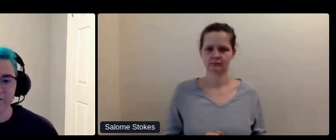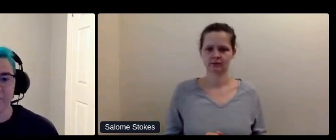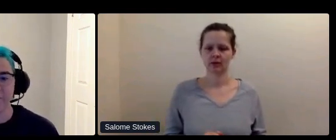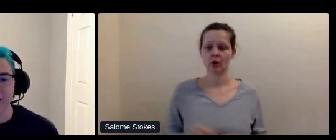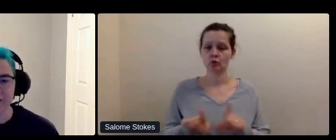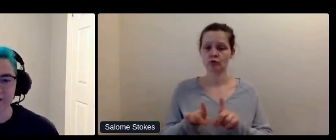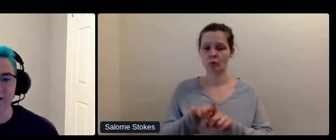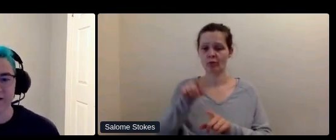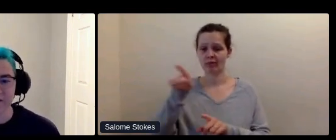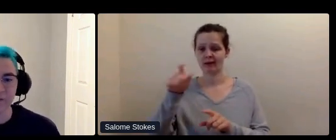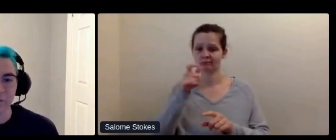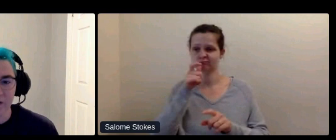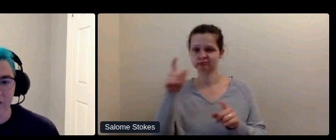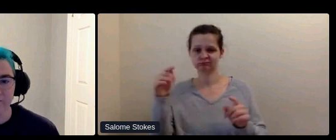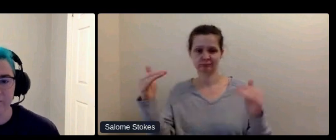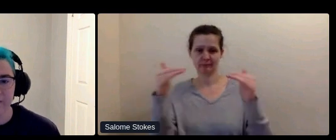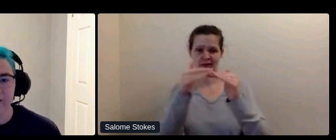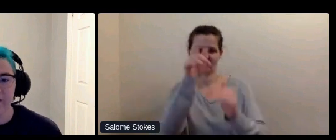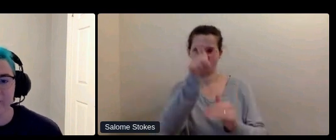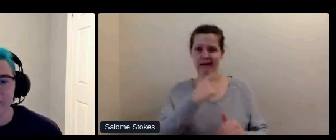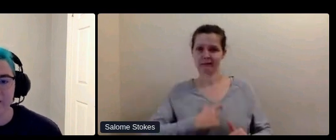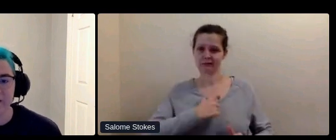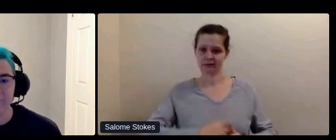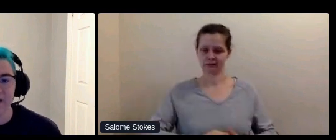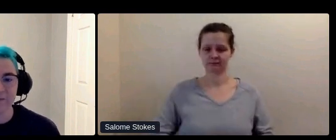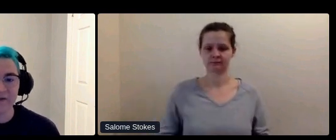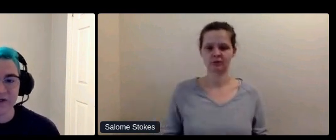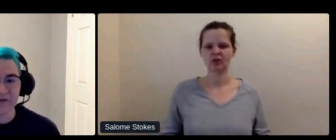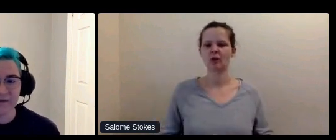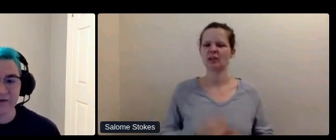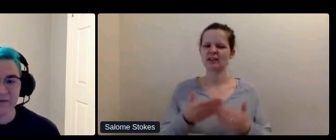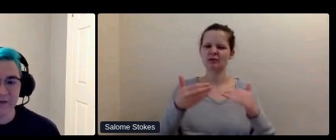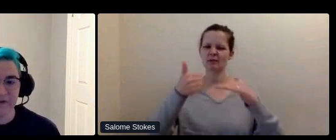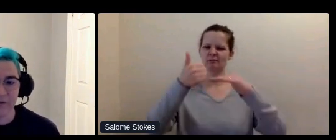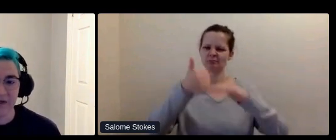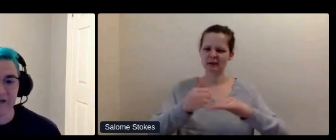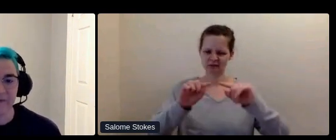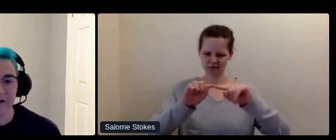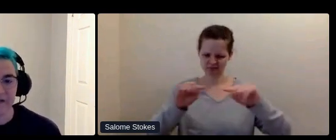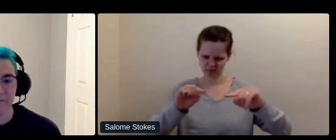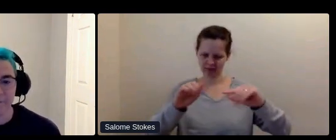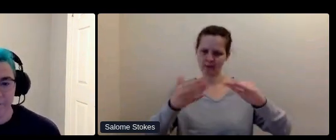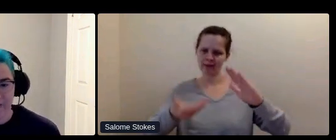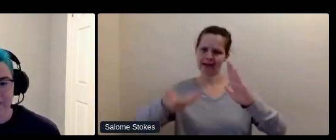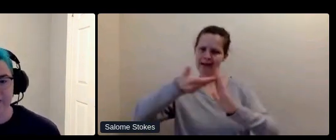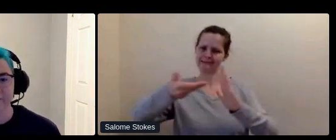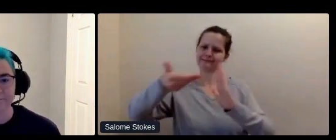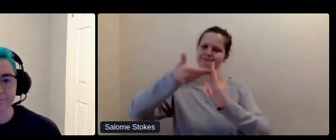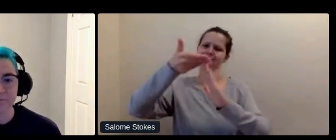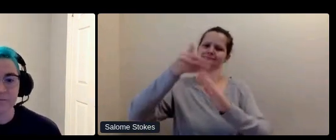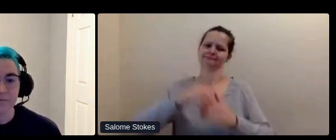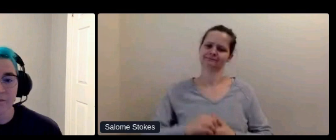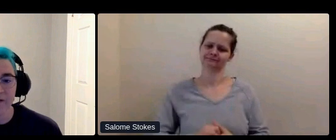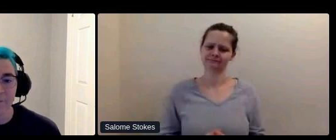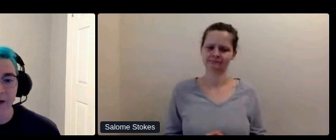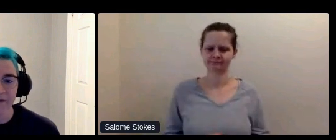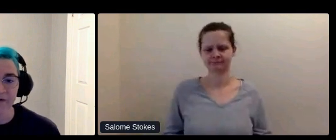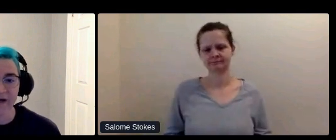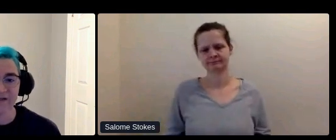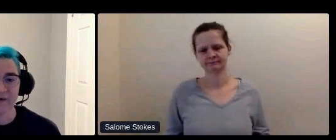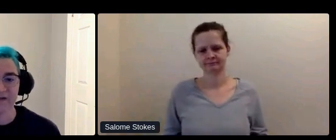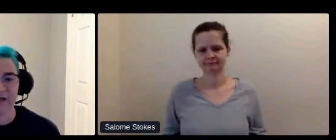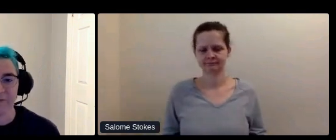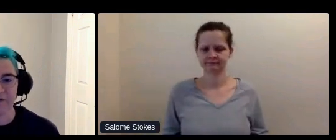us kind of a baseline system to work off that we could then make some adjustments to in case-by-case basis. The